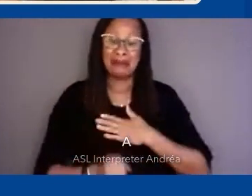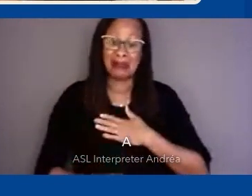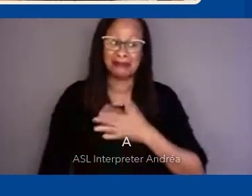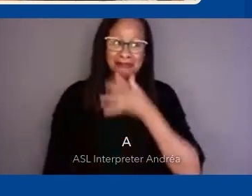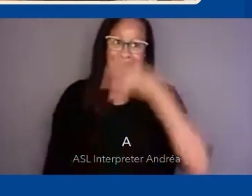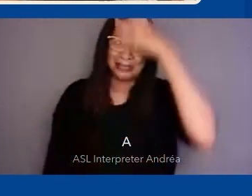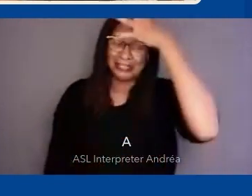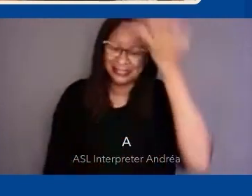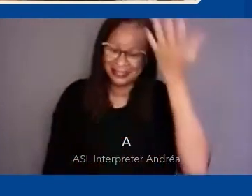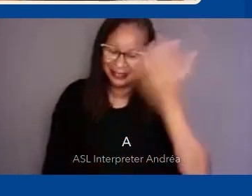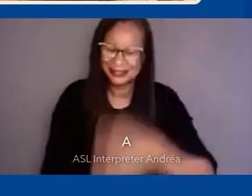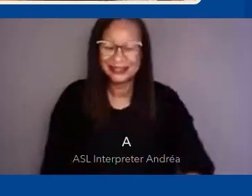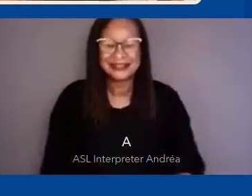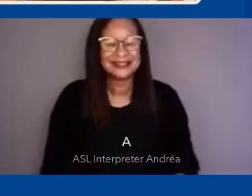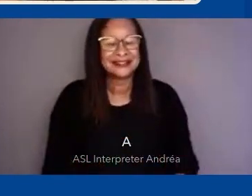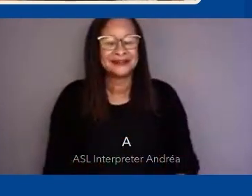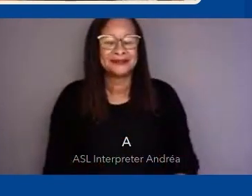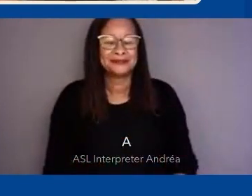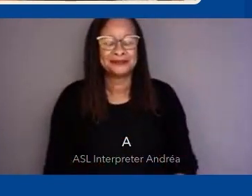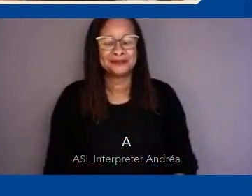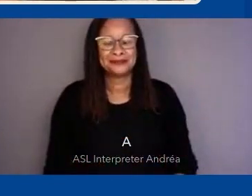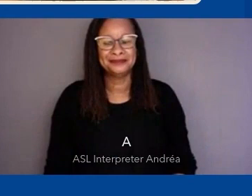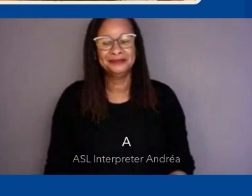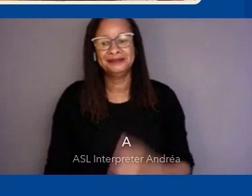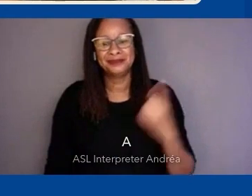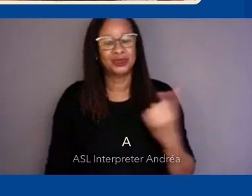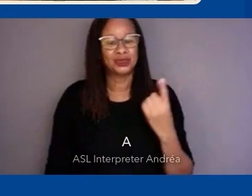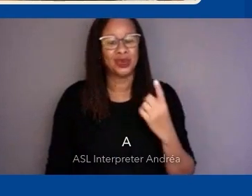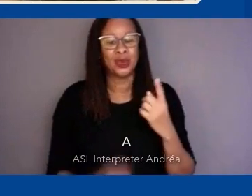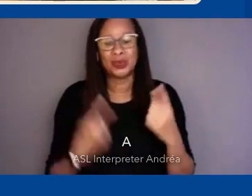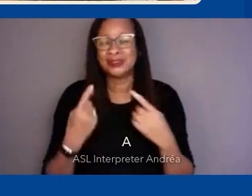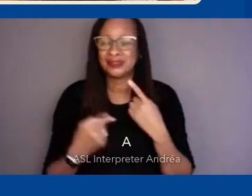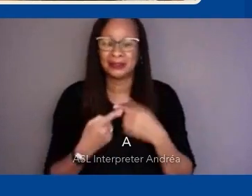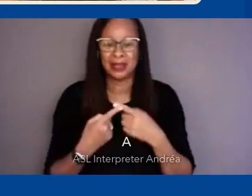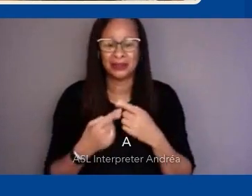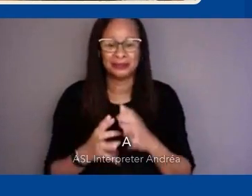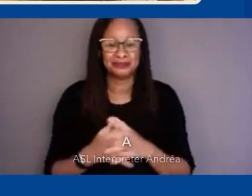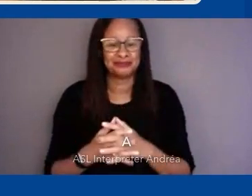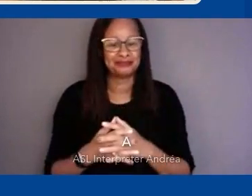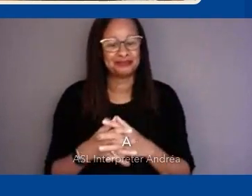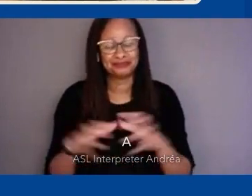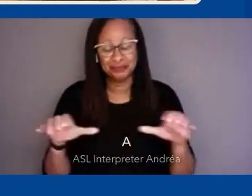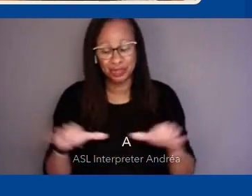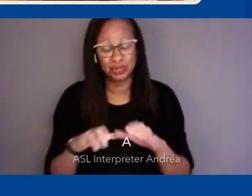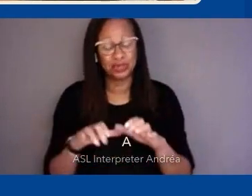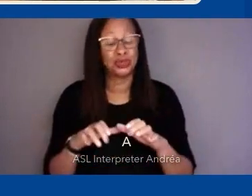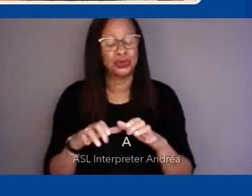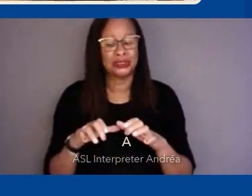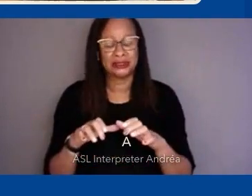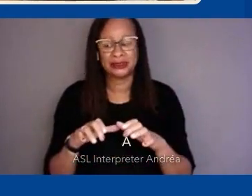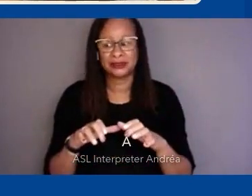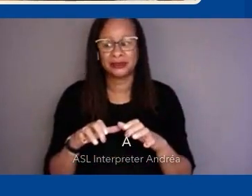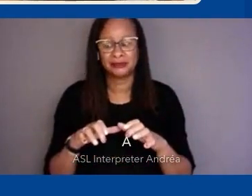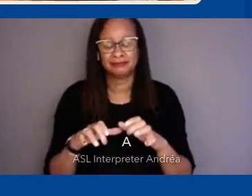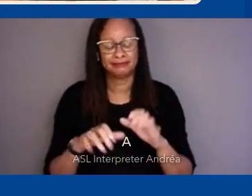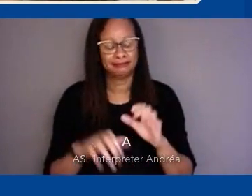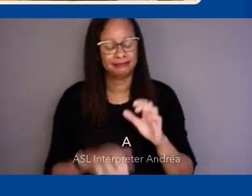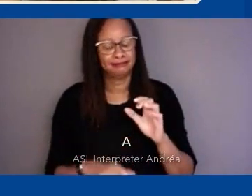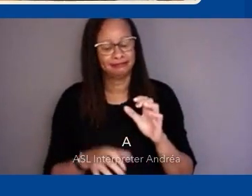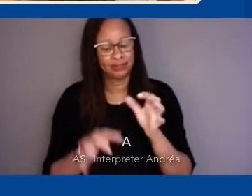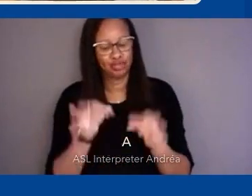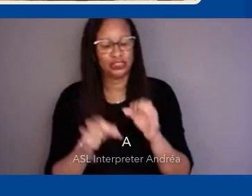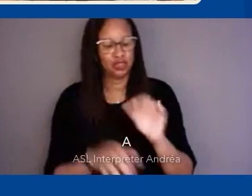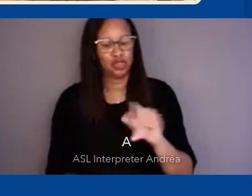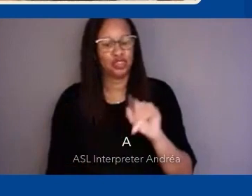But I think it's always just been about like doing justice to the story. And there's times where